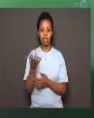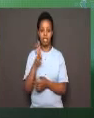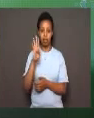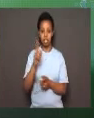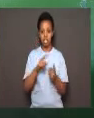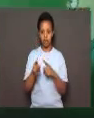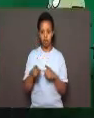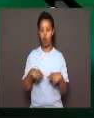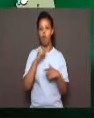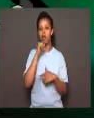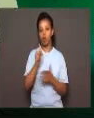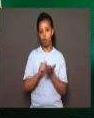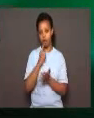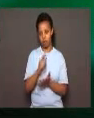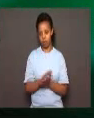not.